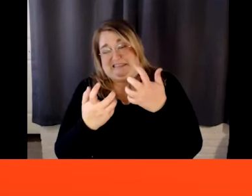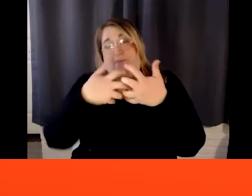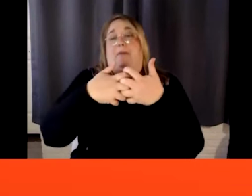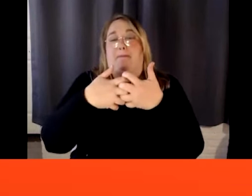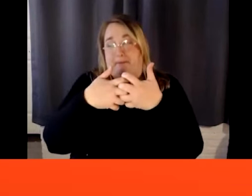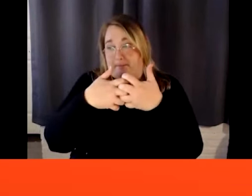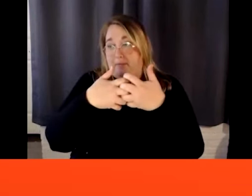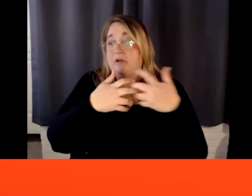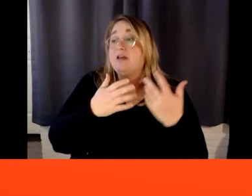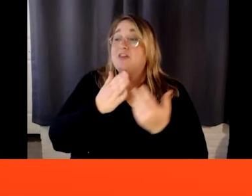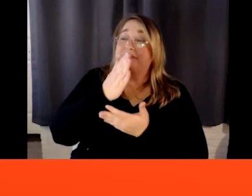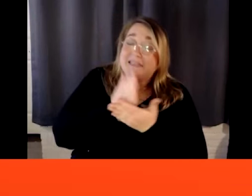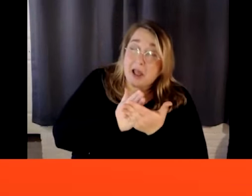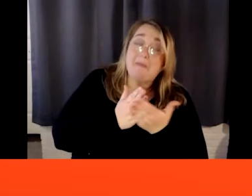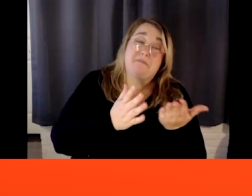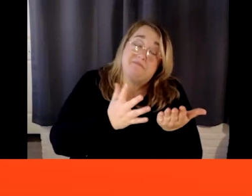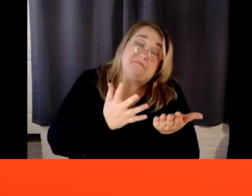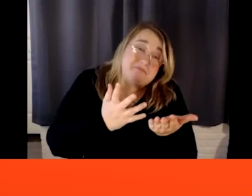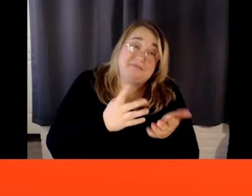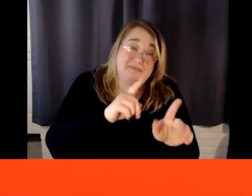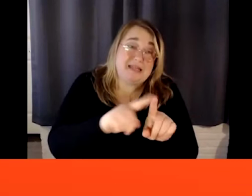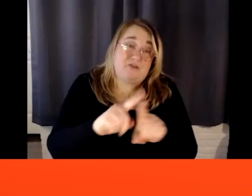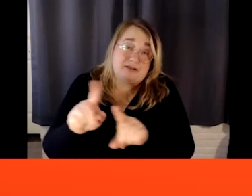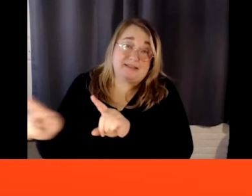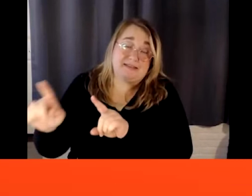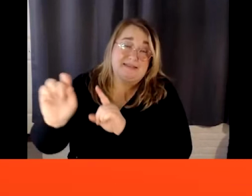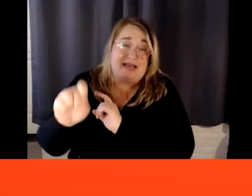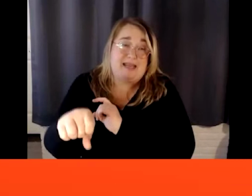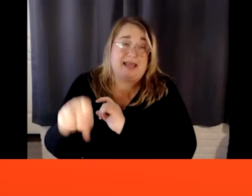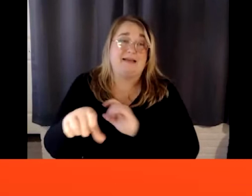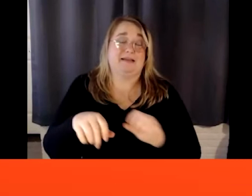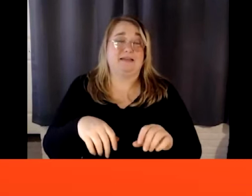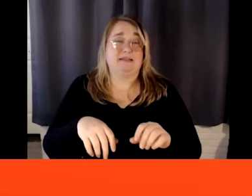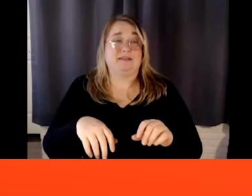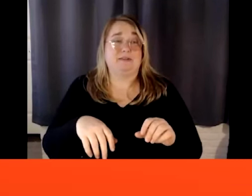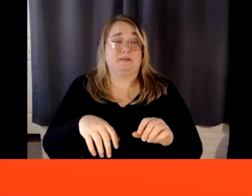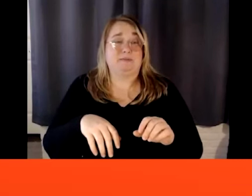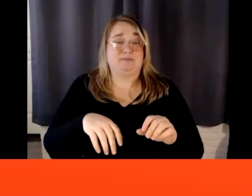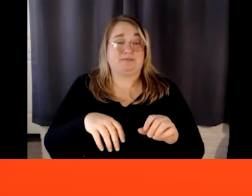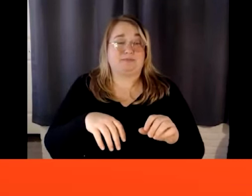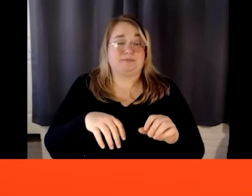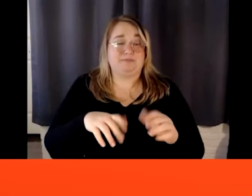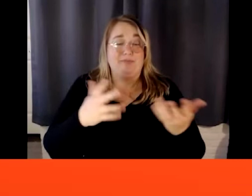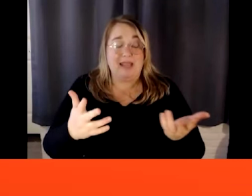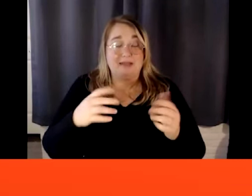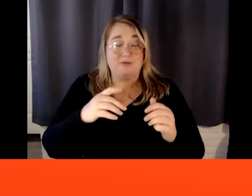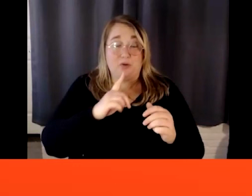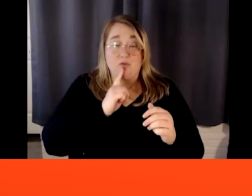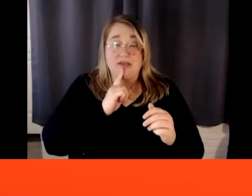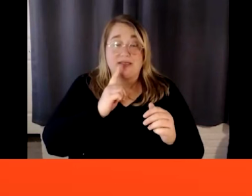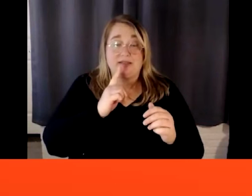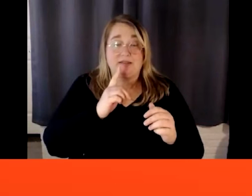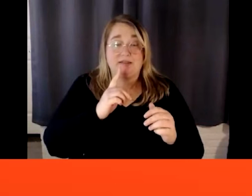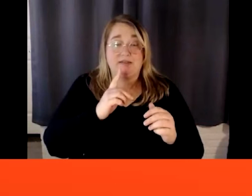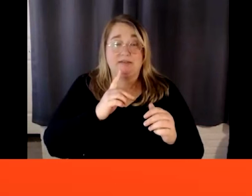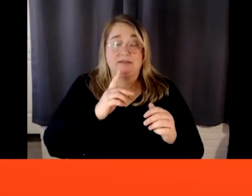sure. Okay, and administratively and from the perspective of transcripts,